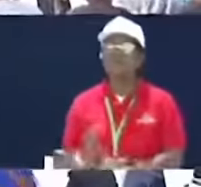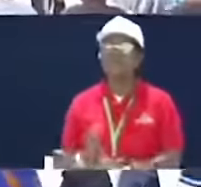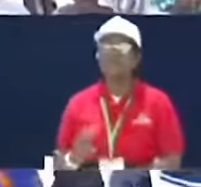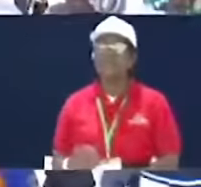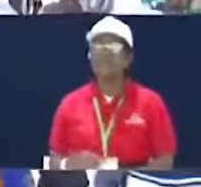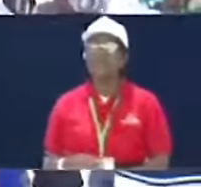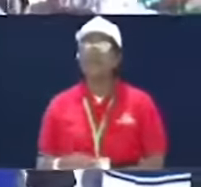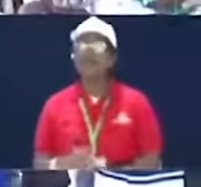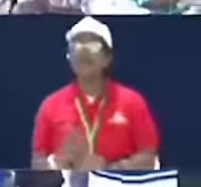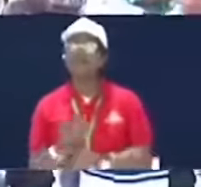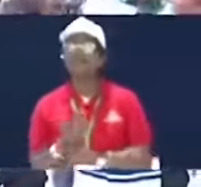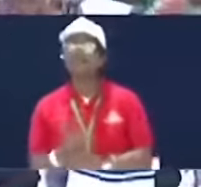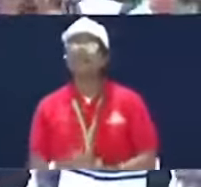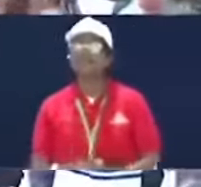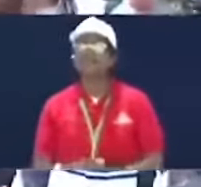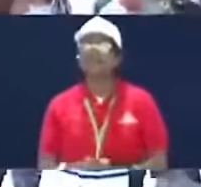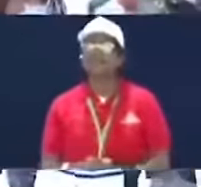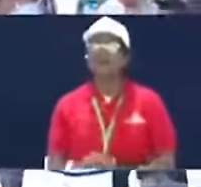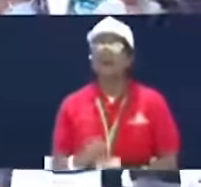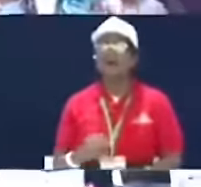Thank you,